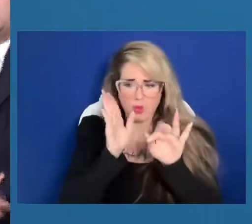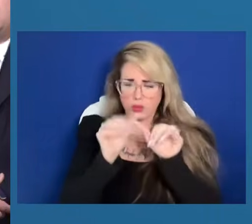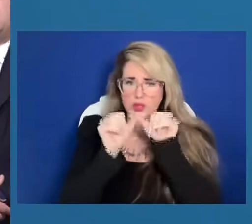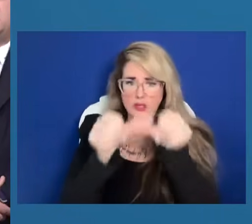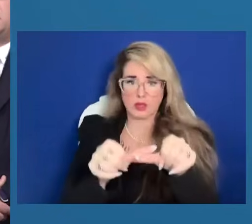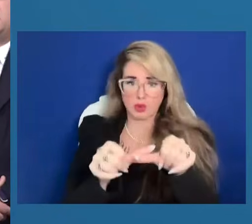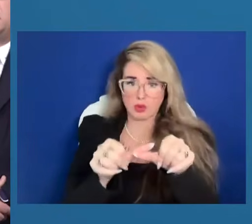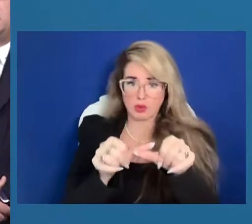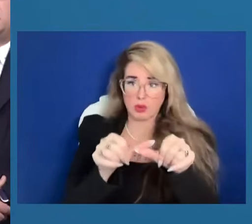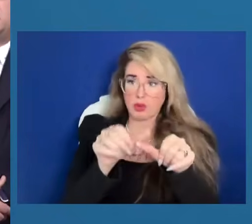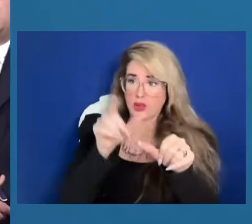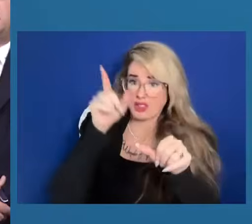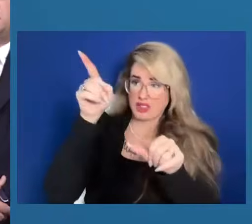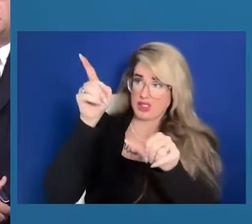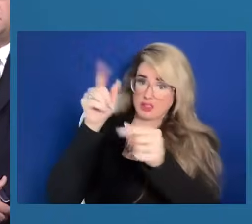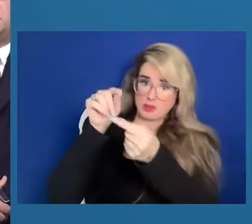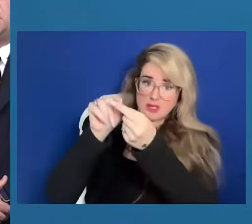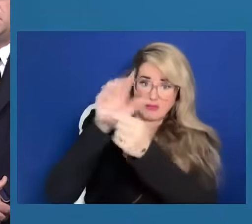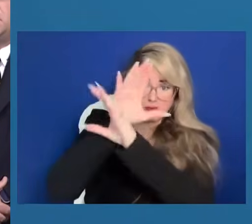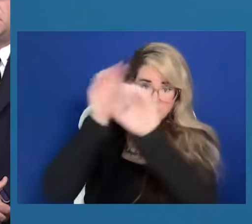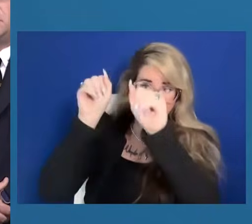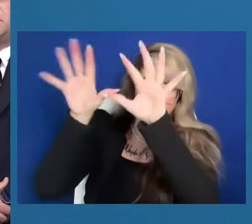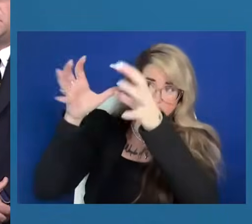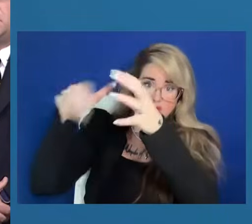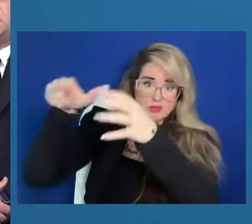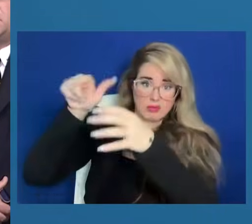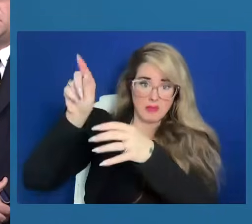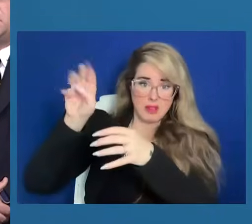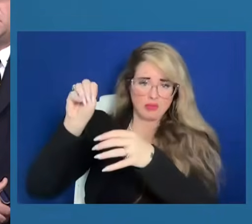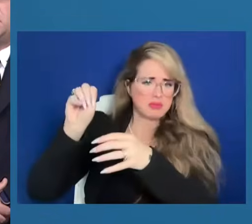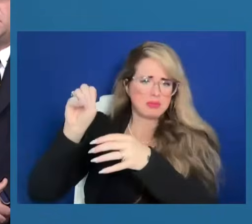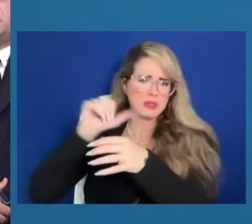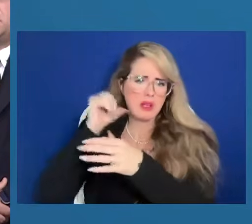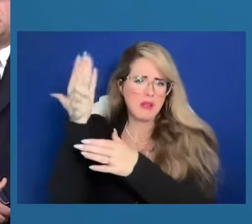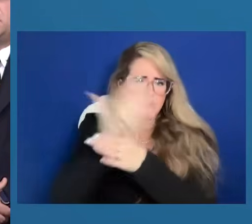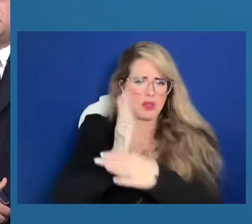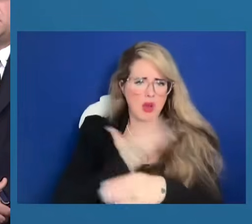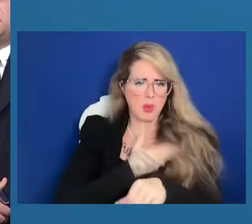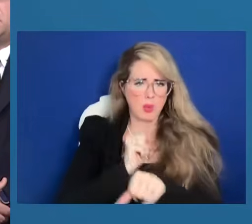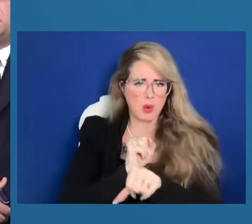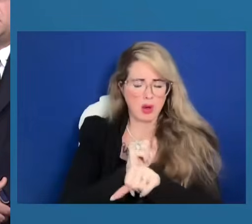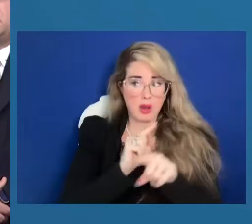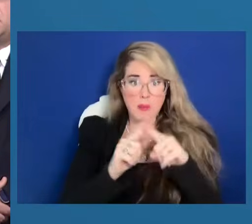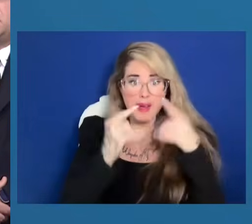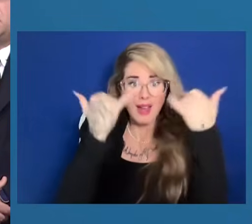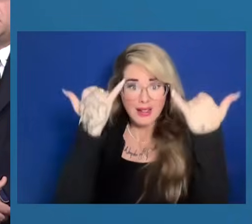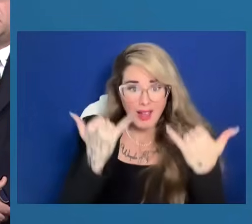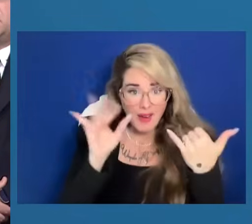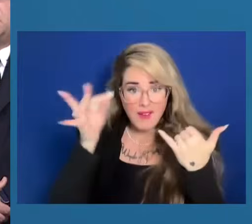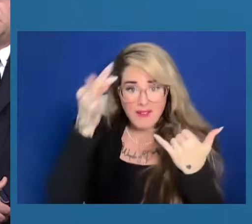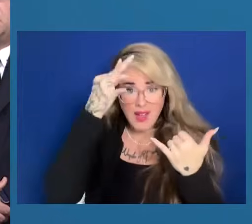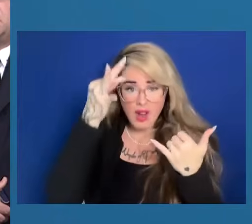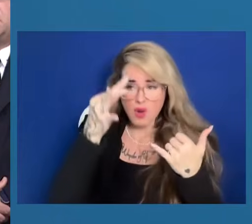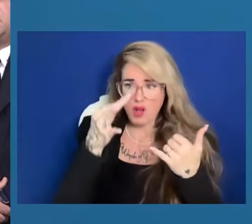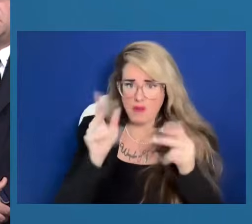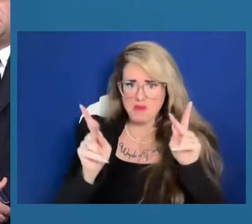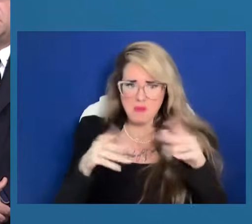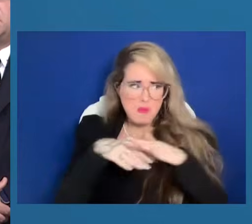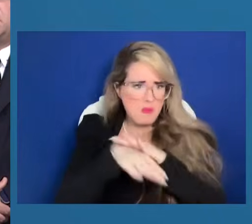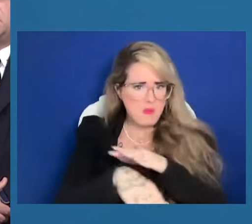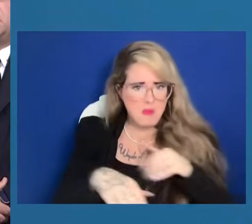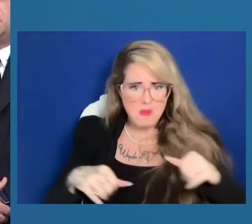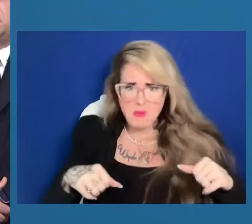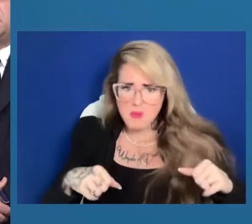not interfere with that work. But when federal immigration operations come into a city and generate fear,